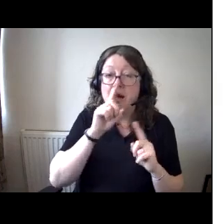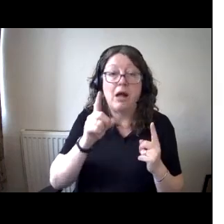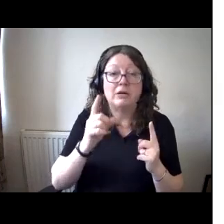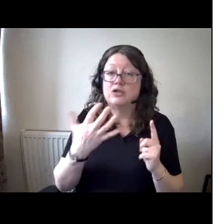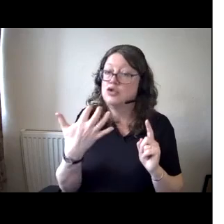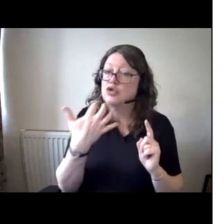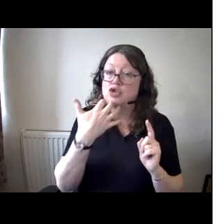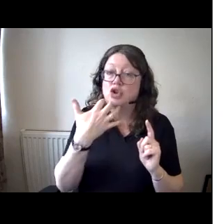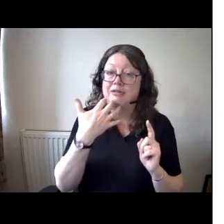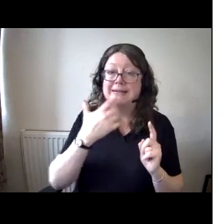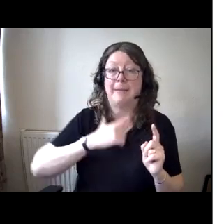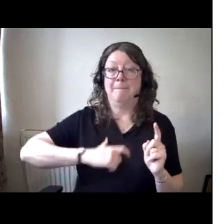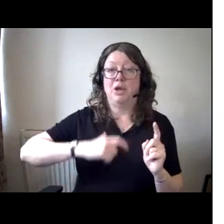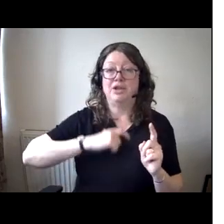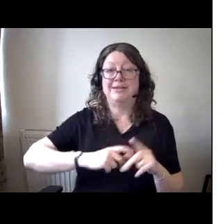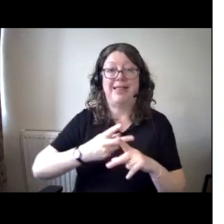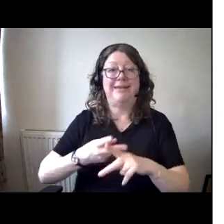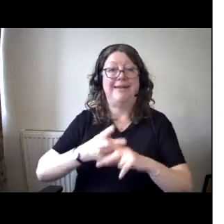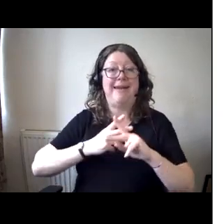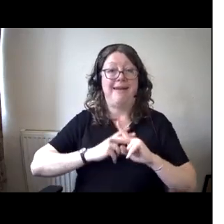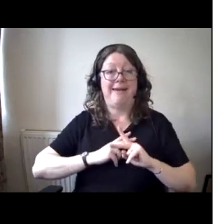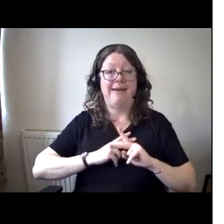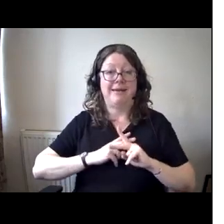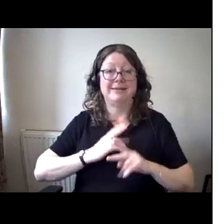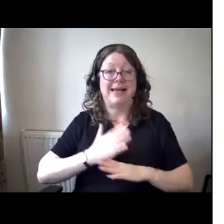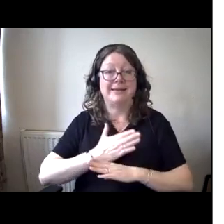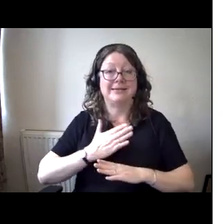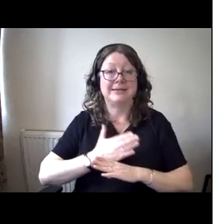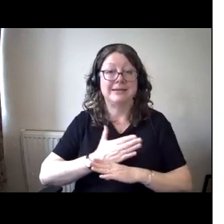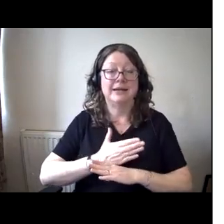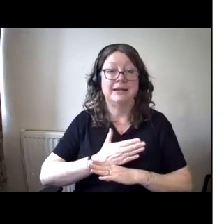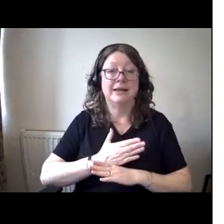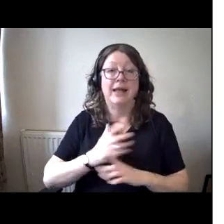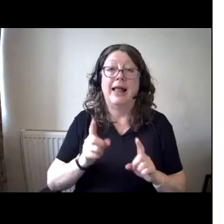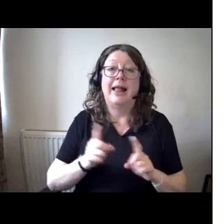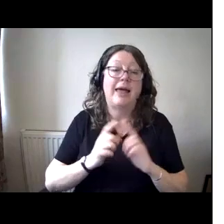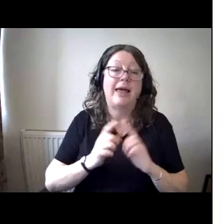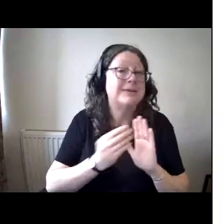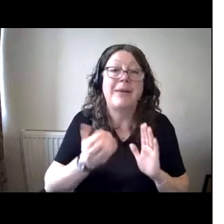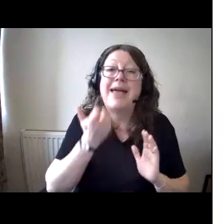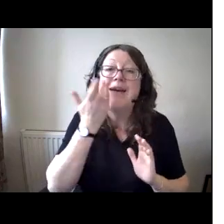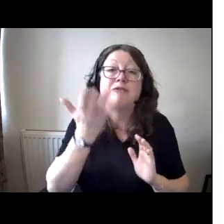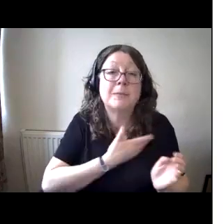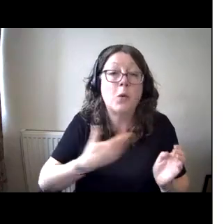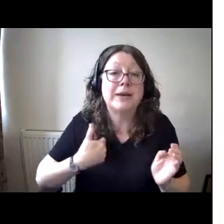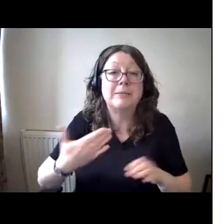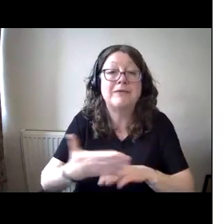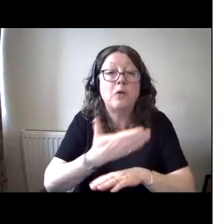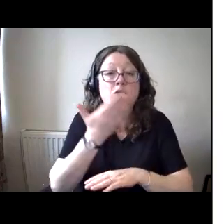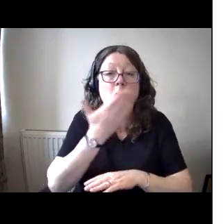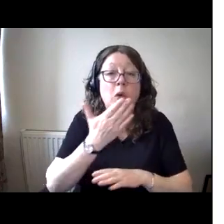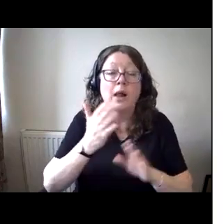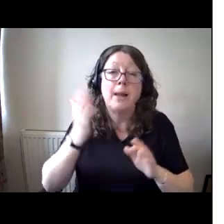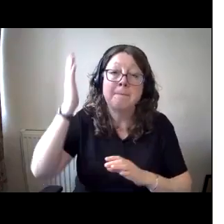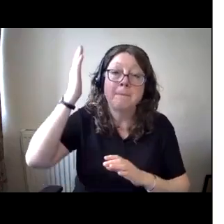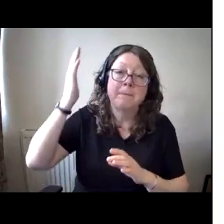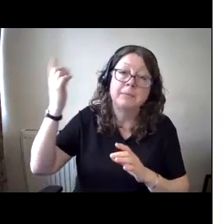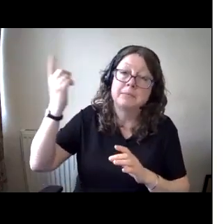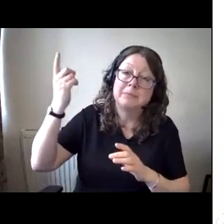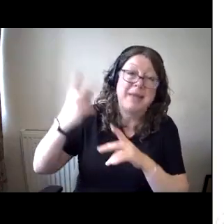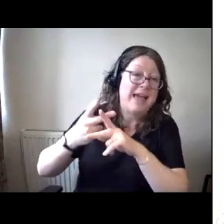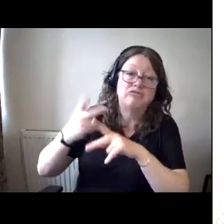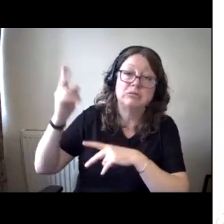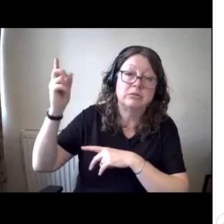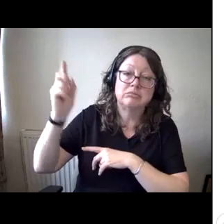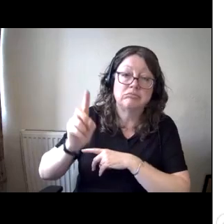personal care tasks. So it might be that, you know, in the morning, every single morning before school, they have to have their face washed, teeth cleaned, hair brushed. So